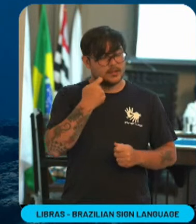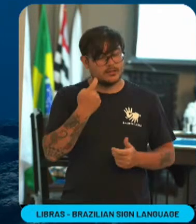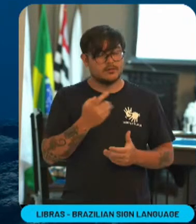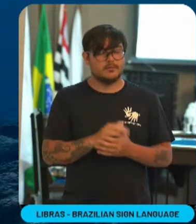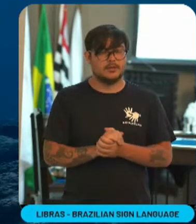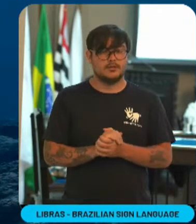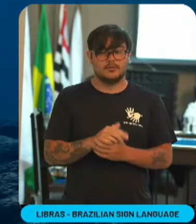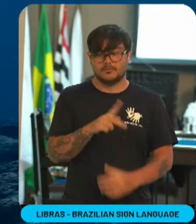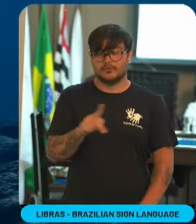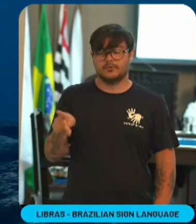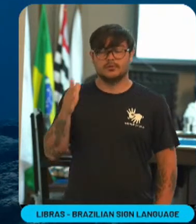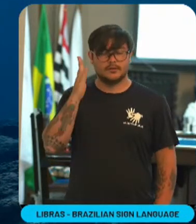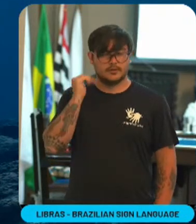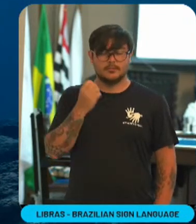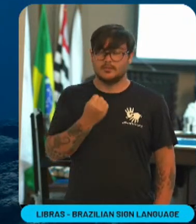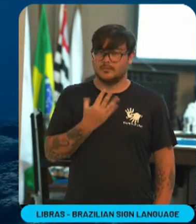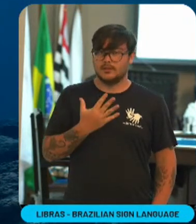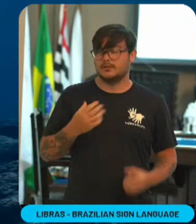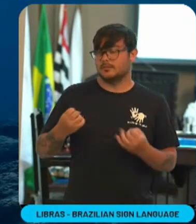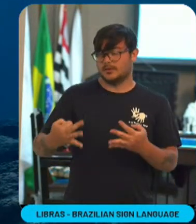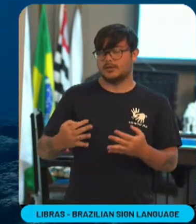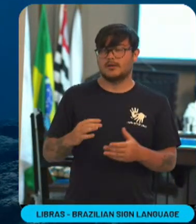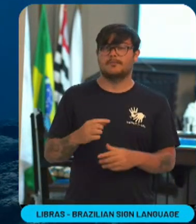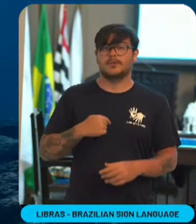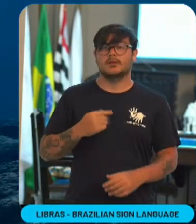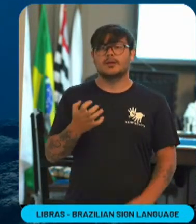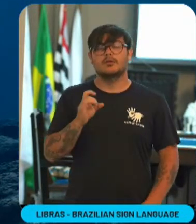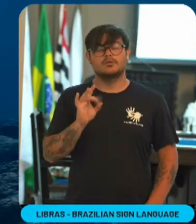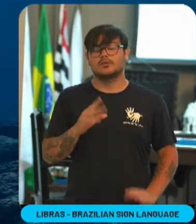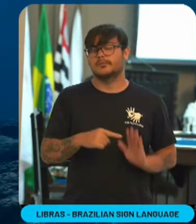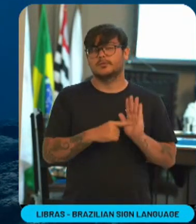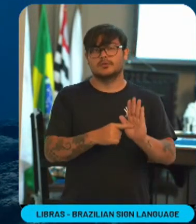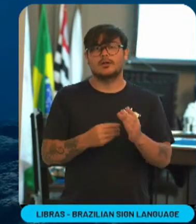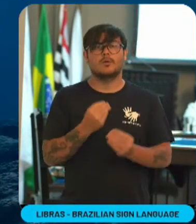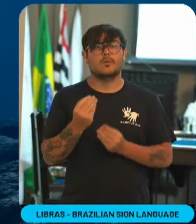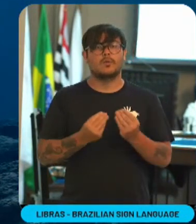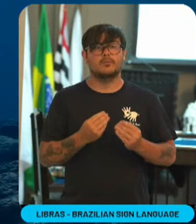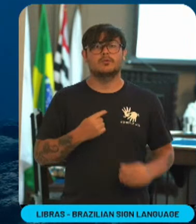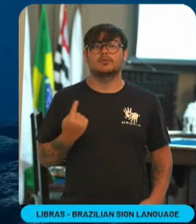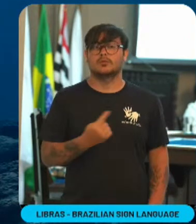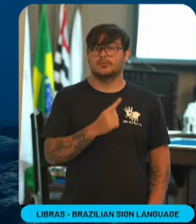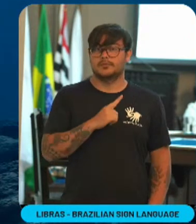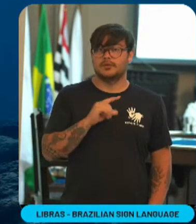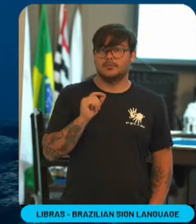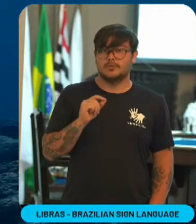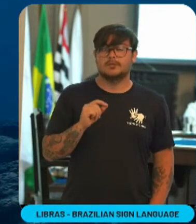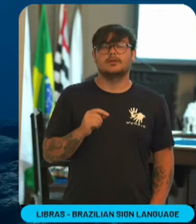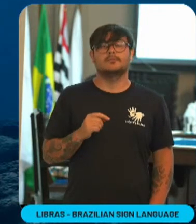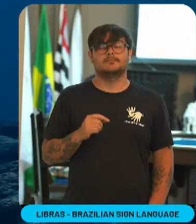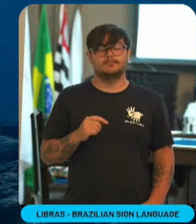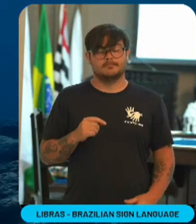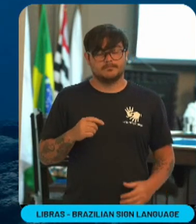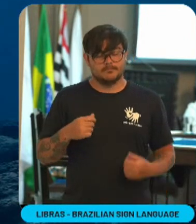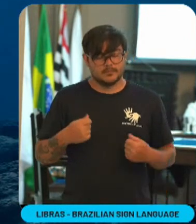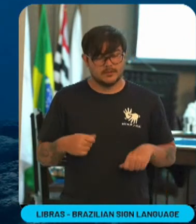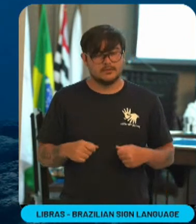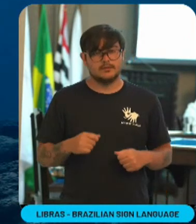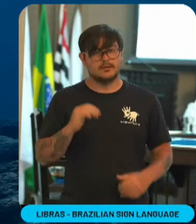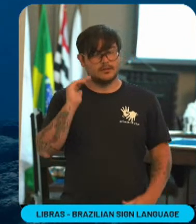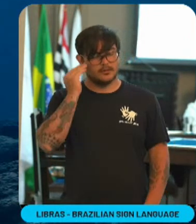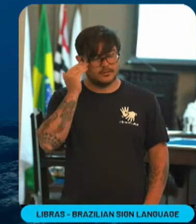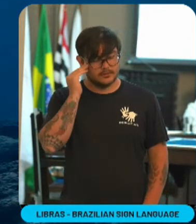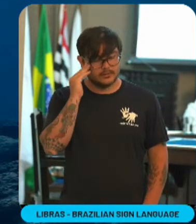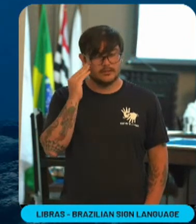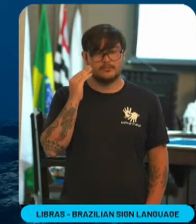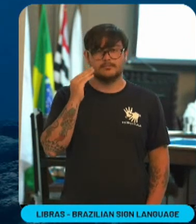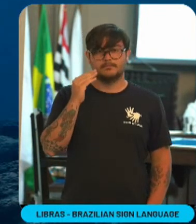fishery. I believe you know better than me. But basically, I want to show you that we